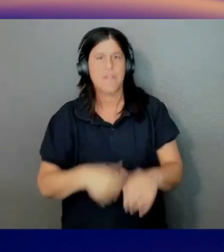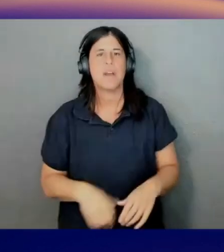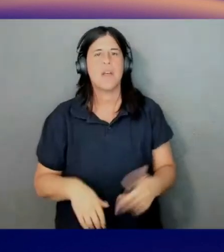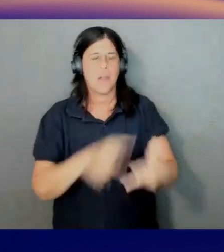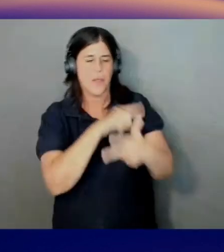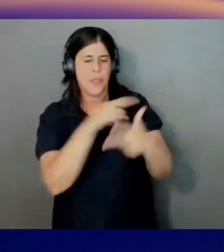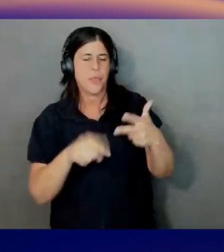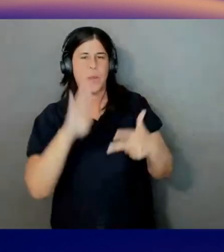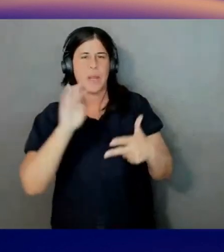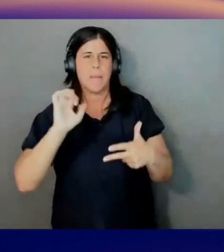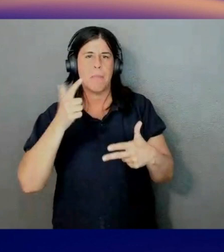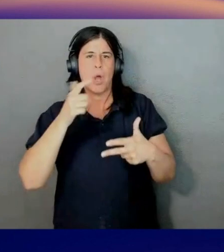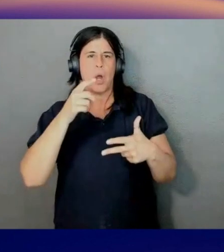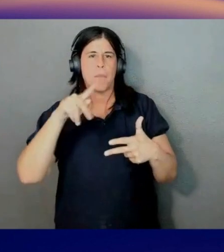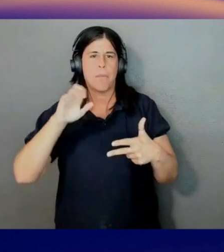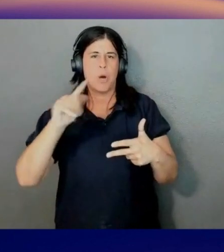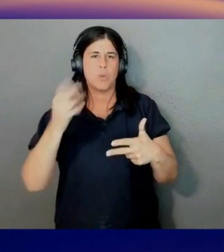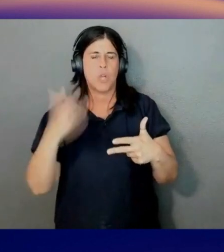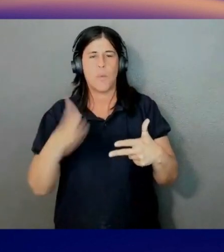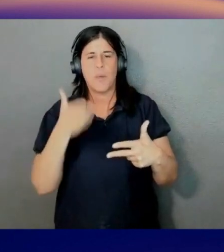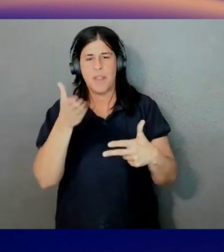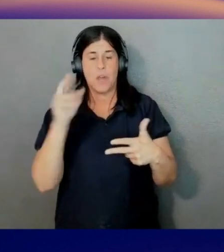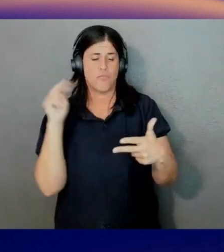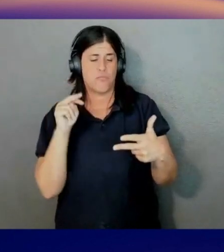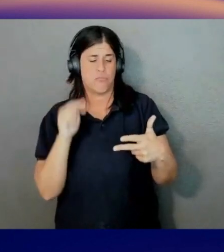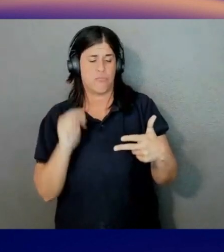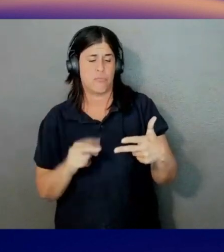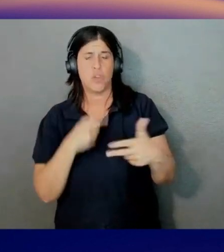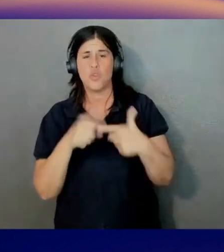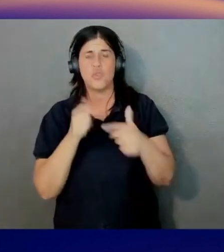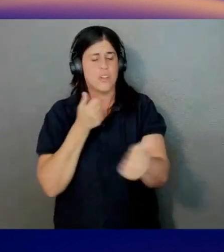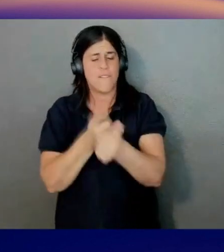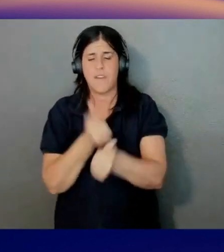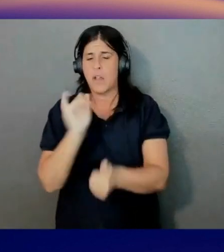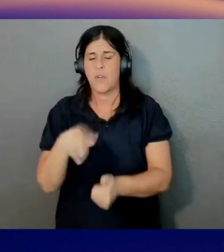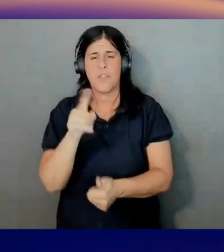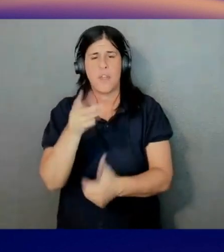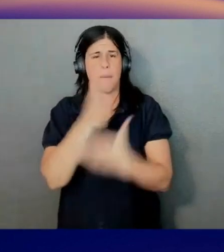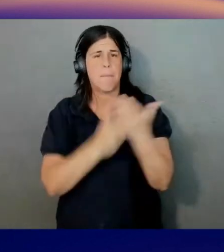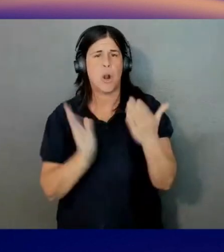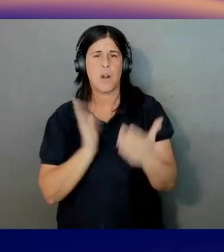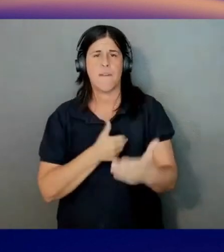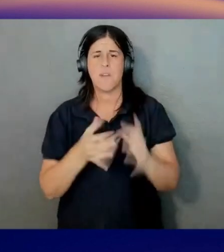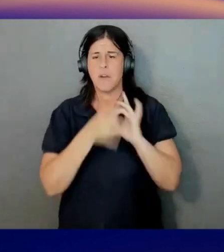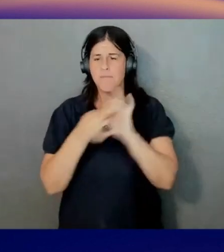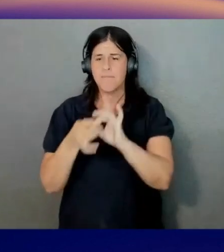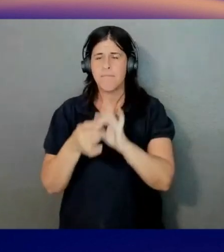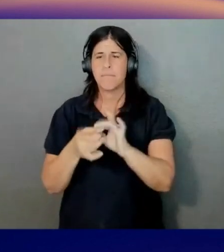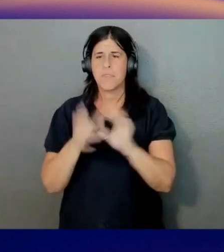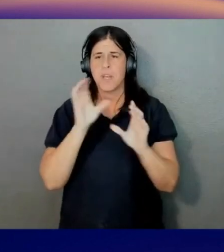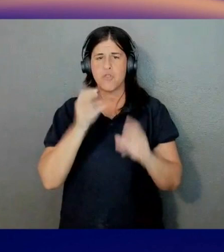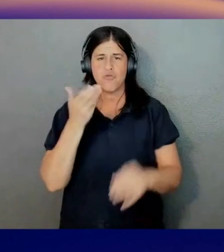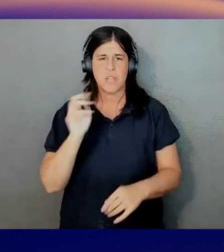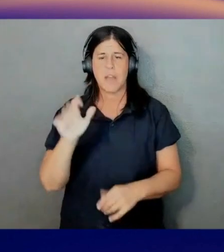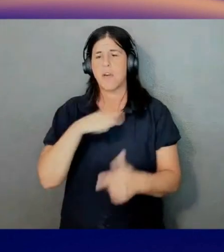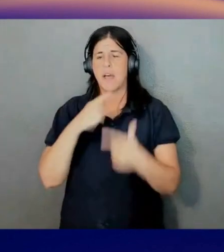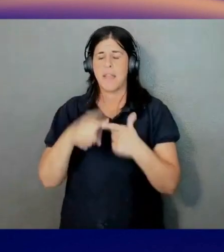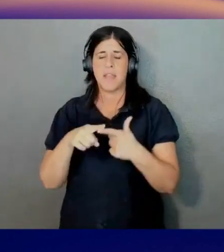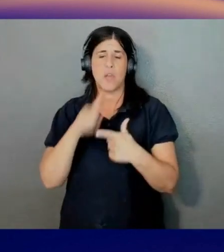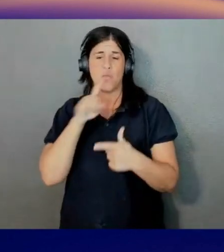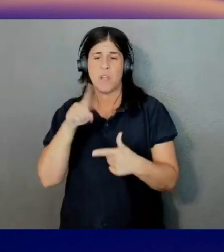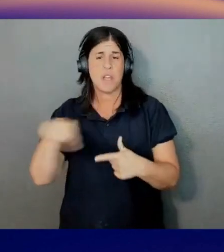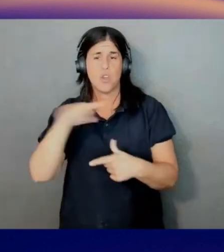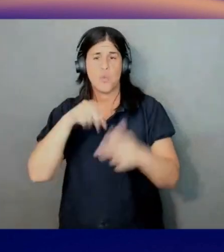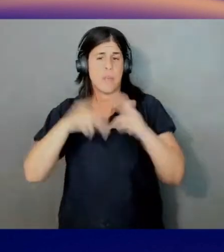are there. They should be able to basically follow this. They are part of architecture channel. Okay, And then great. basically they can build